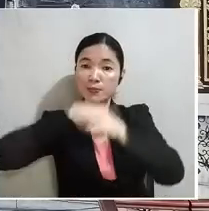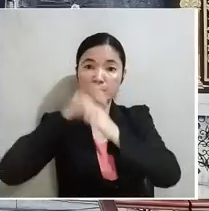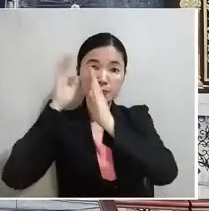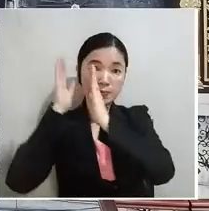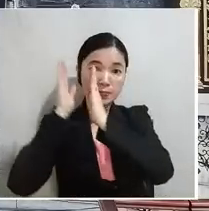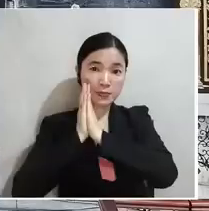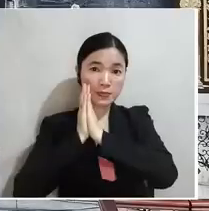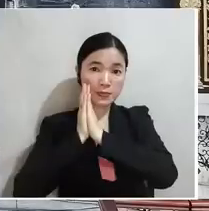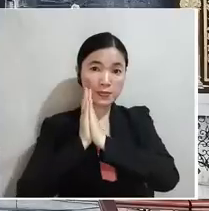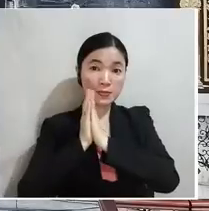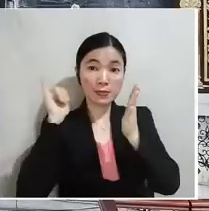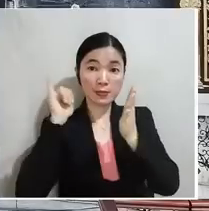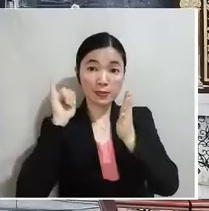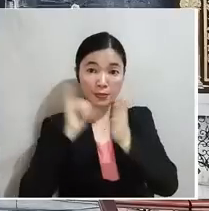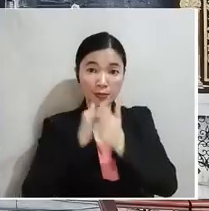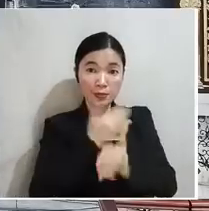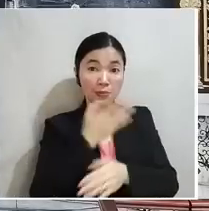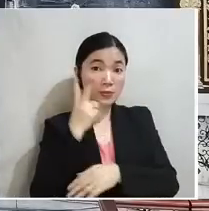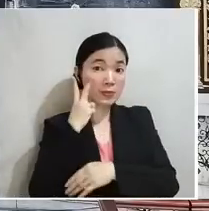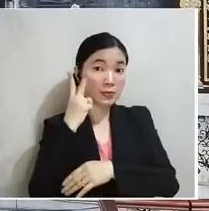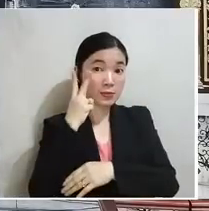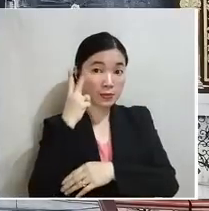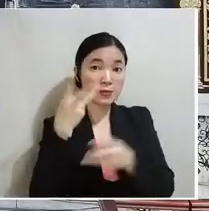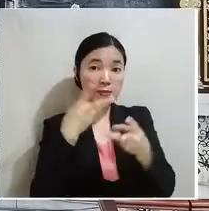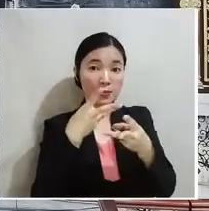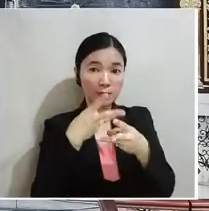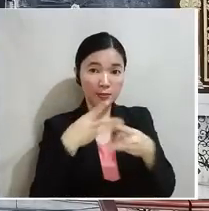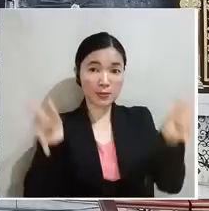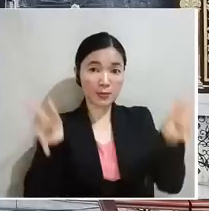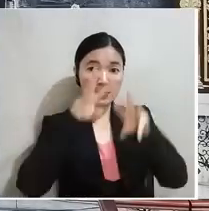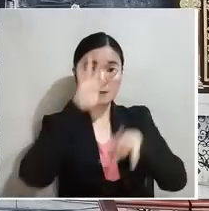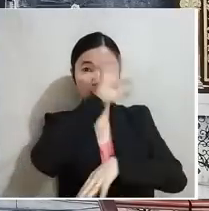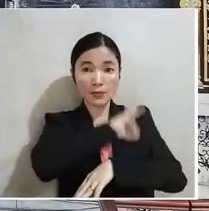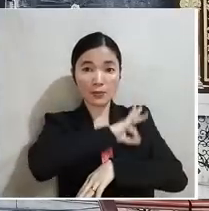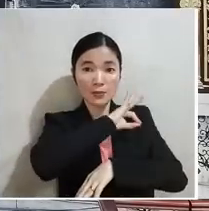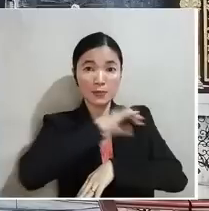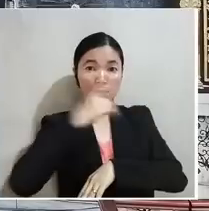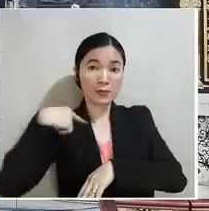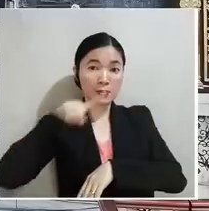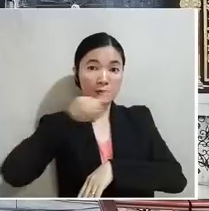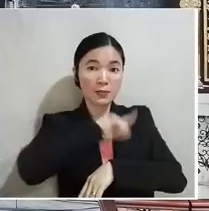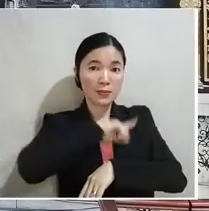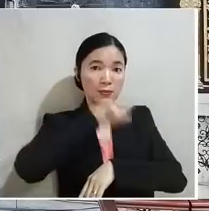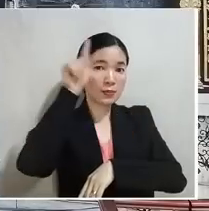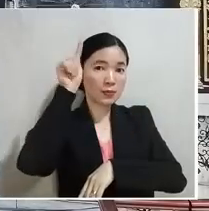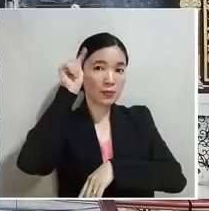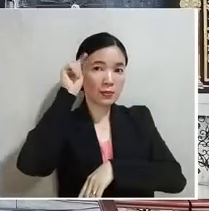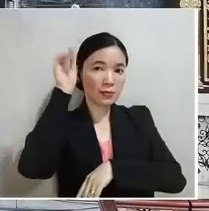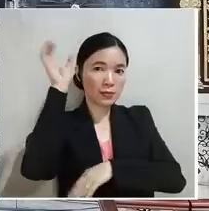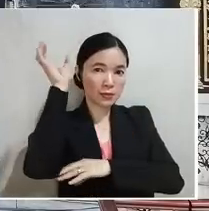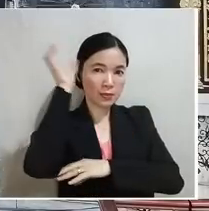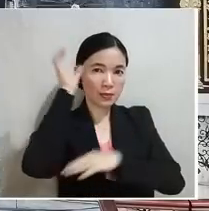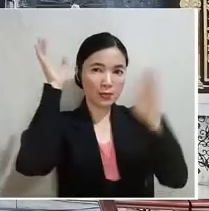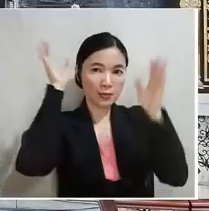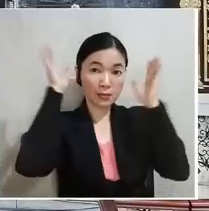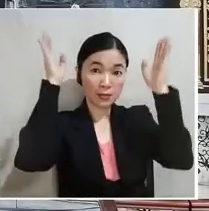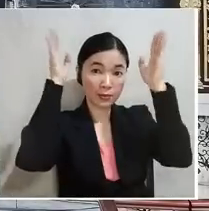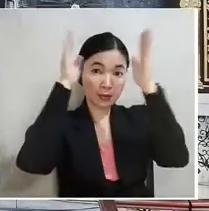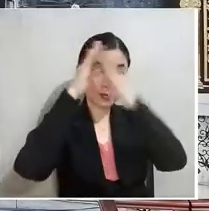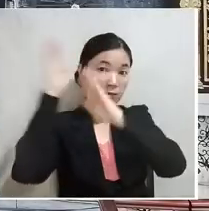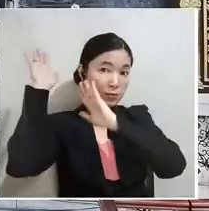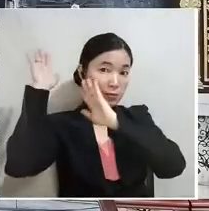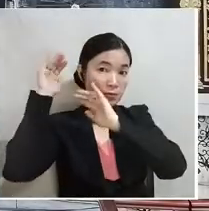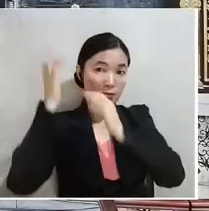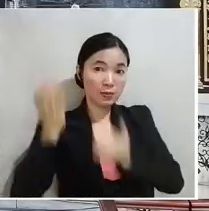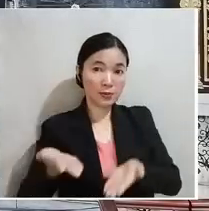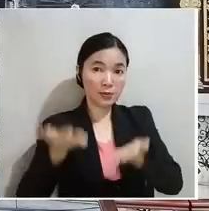you may deem it worthy and beneficial to us, the Chofilo Kamumut, the Nerable, be raised